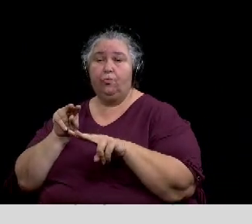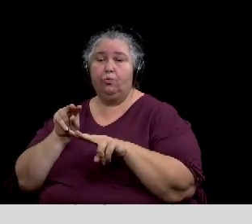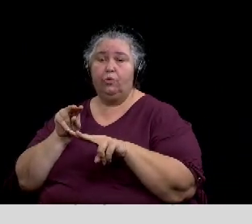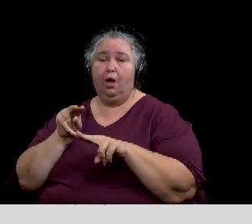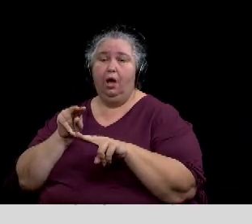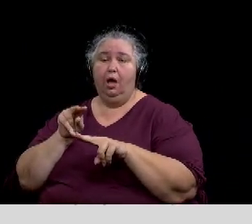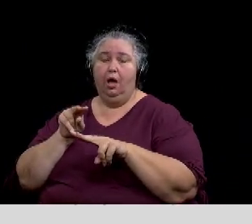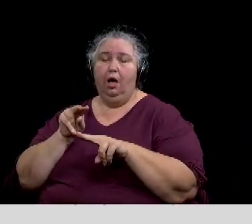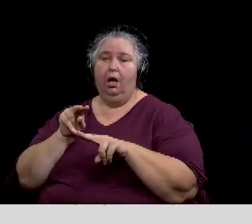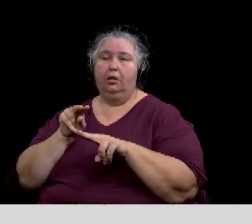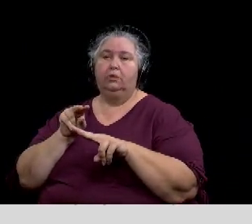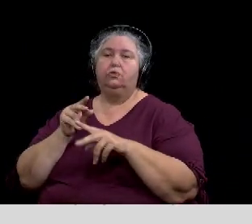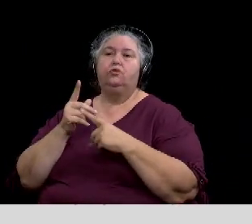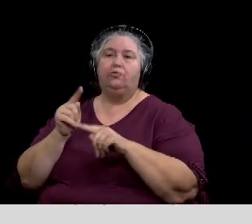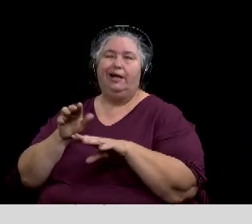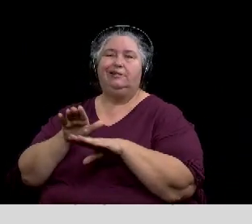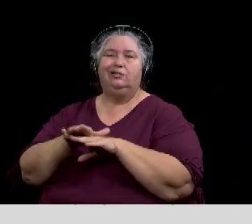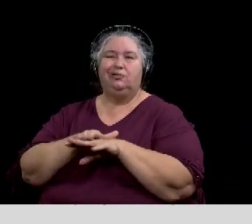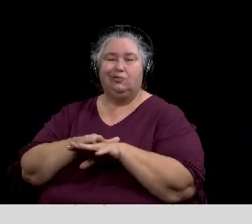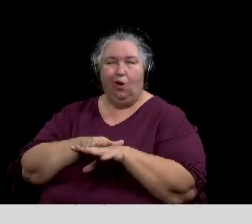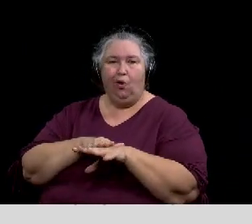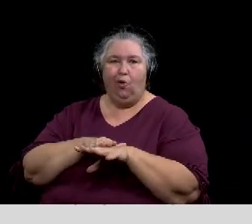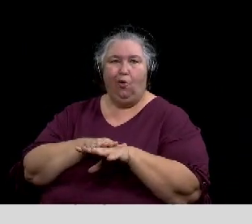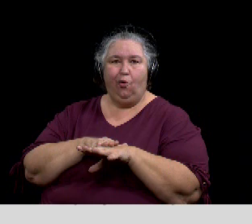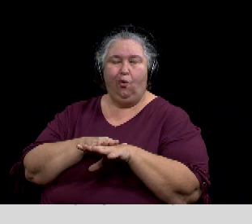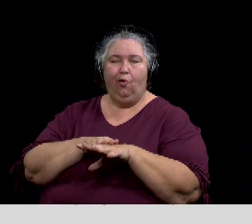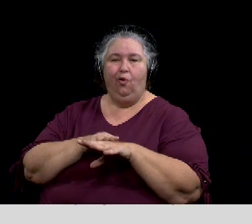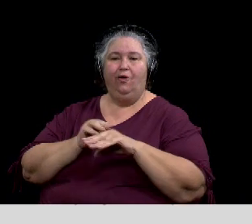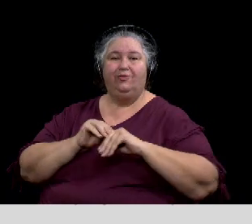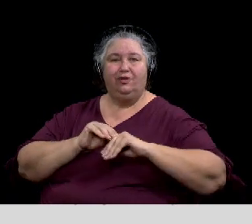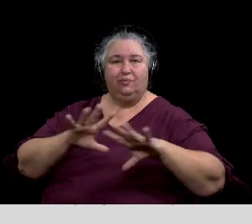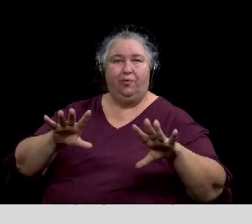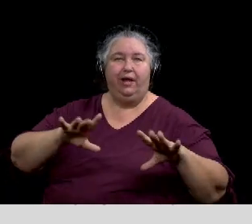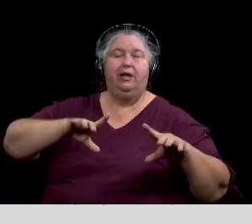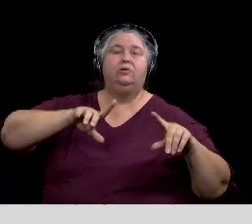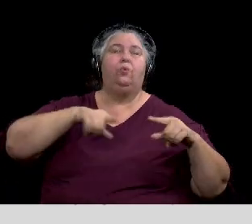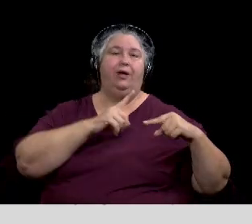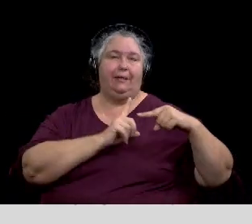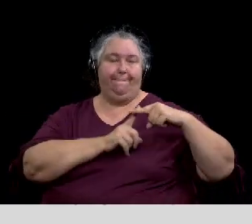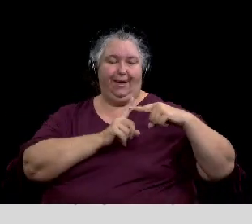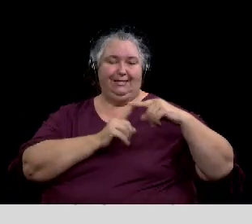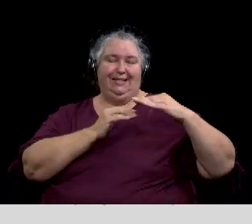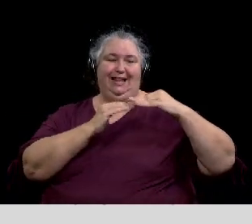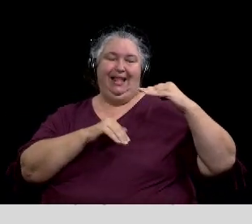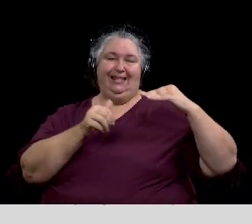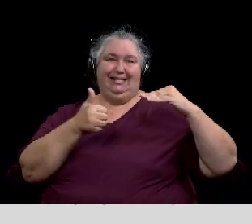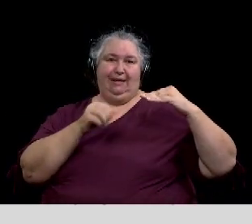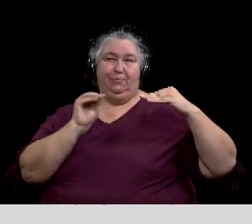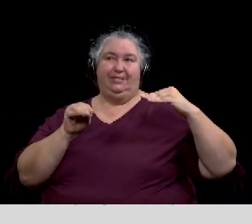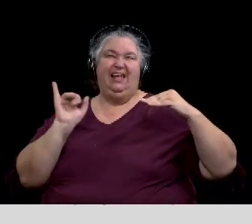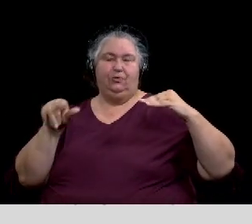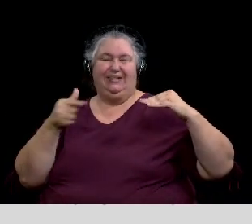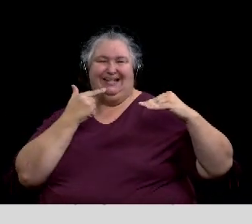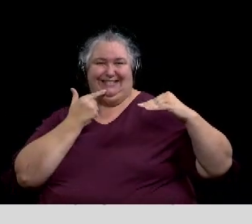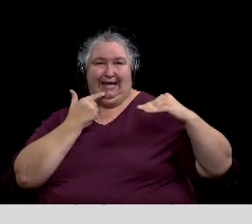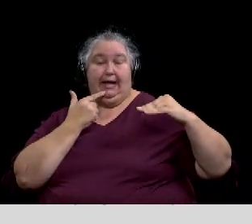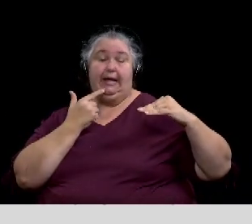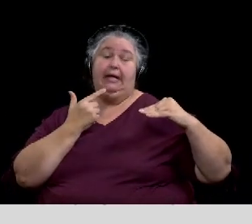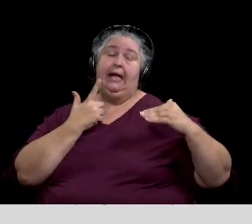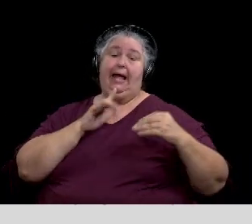or slowing the spread of the disease really occurs when your positivity rate is less than 10%. And